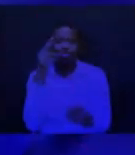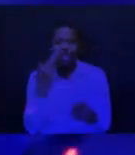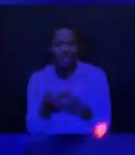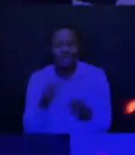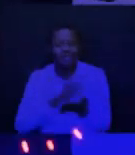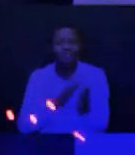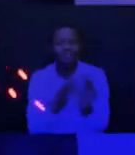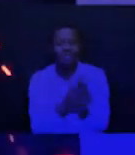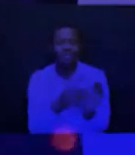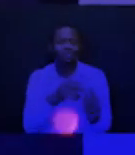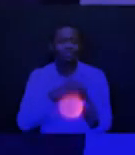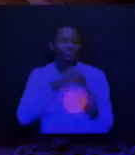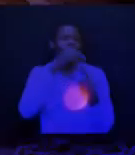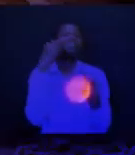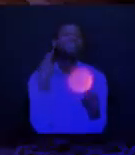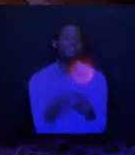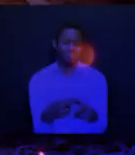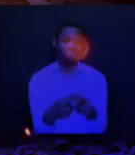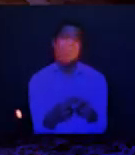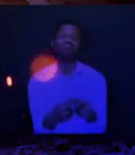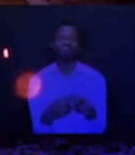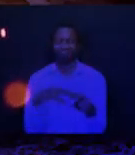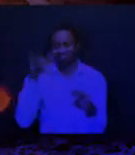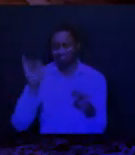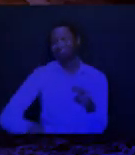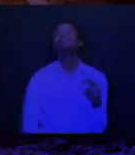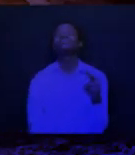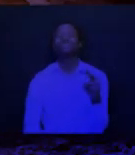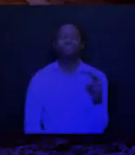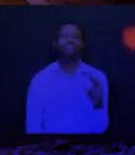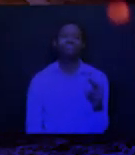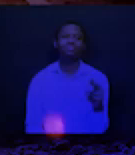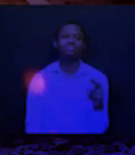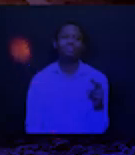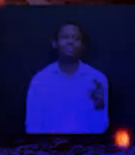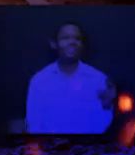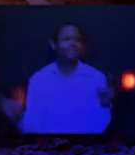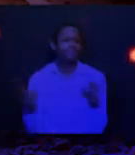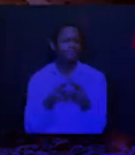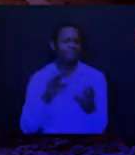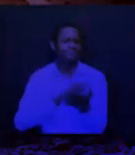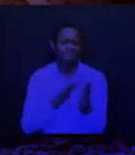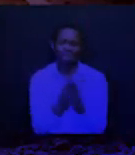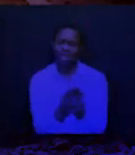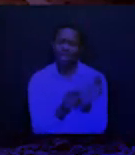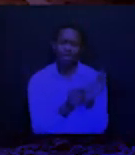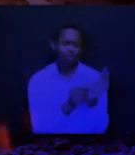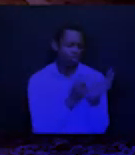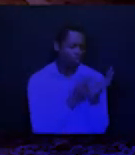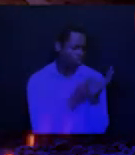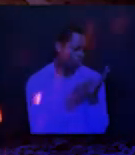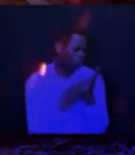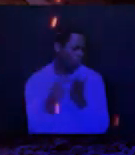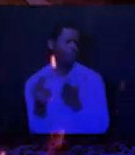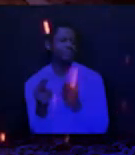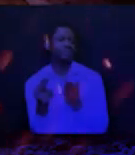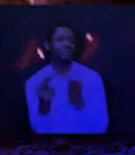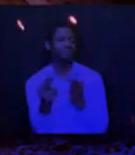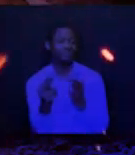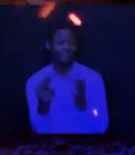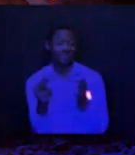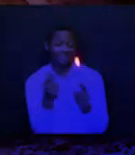the name. As holy. The difference between